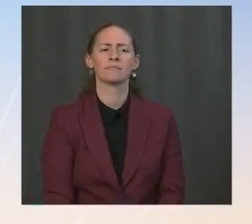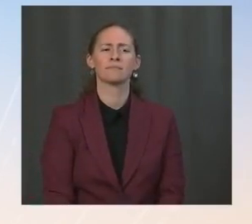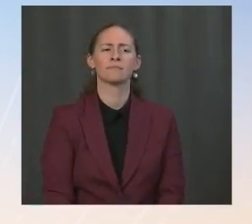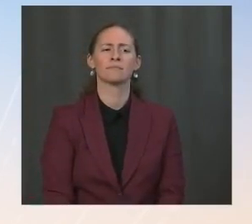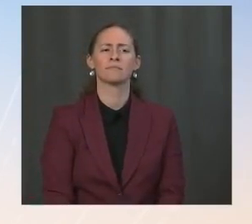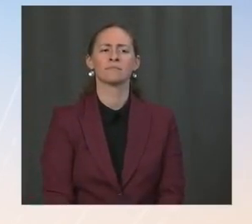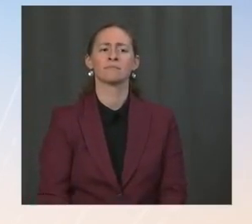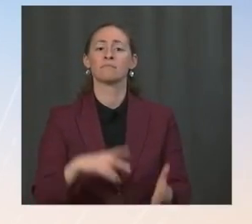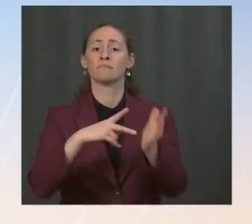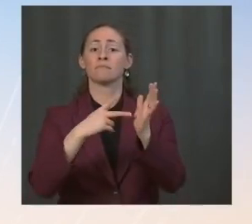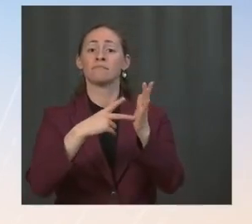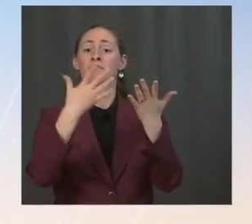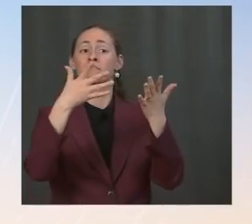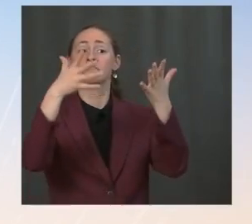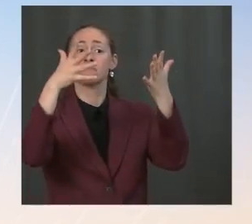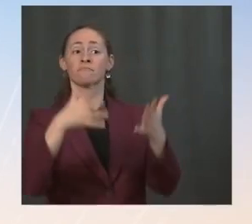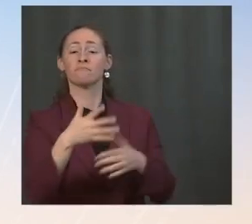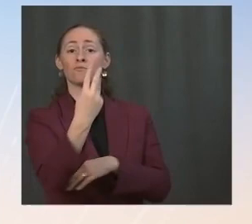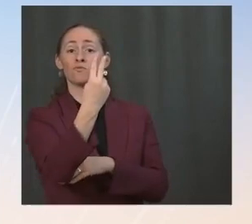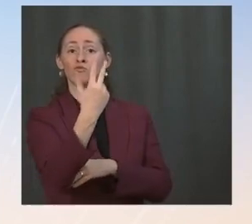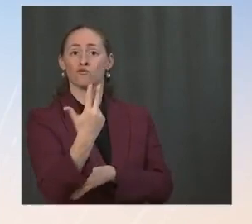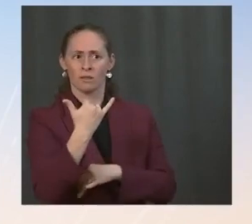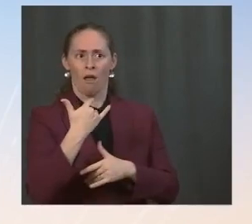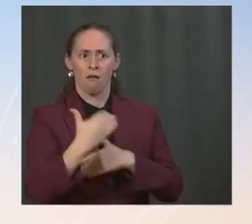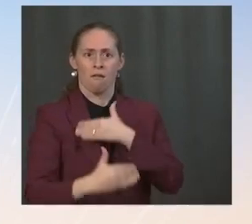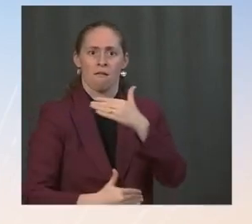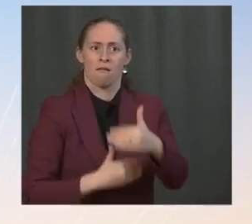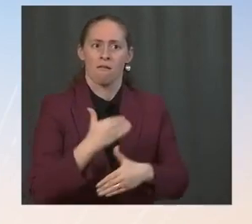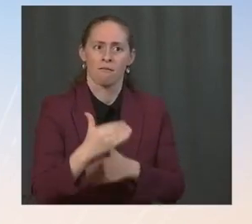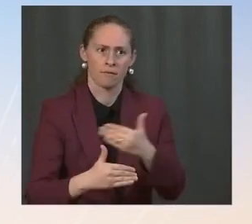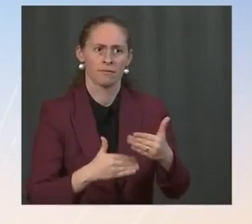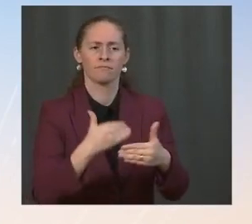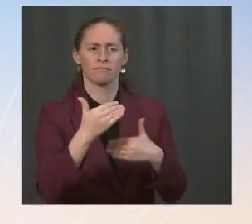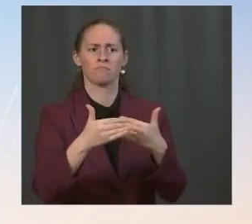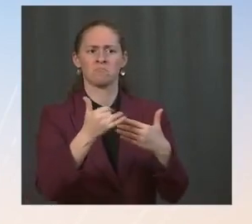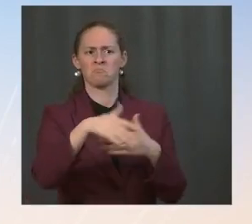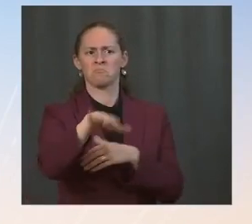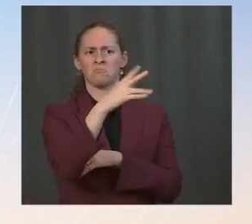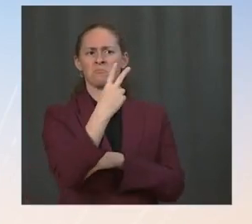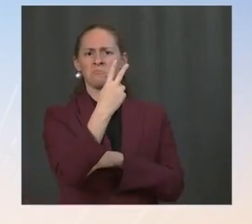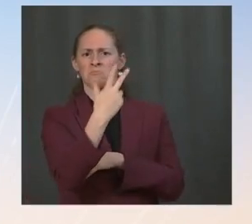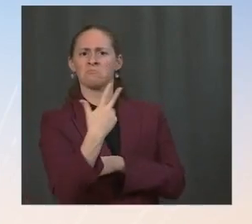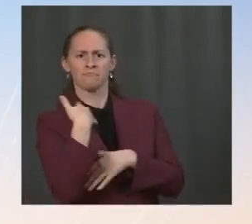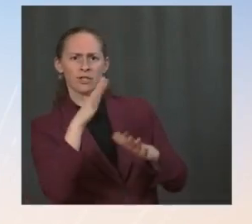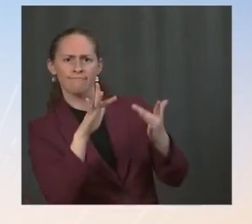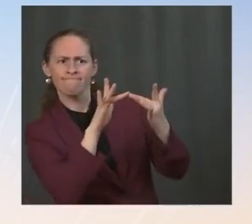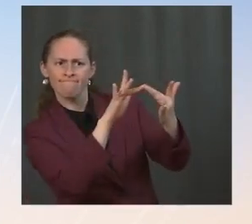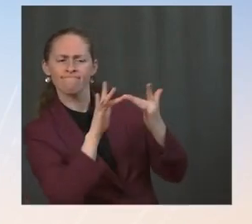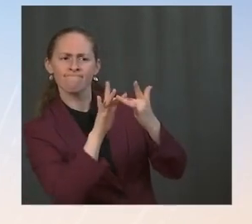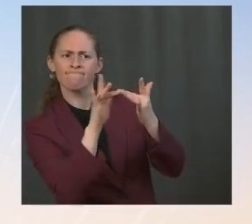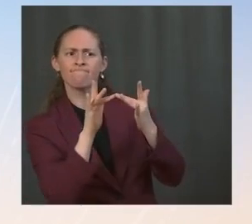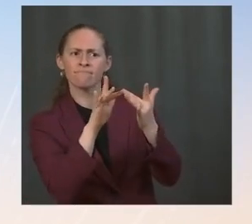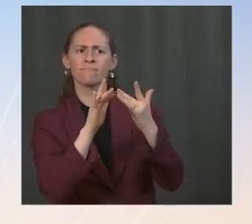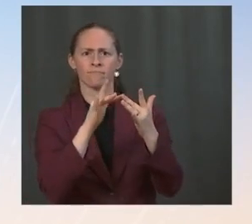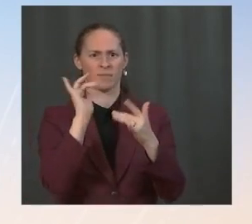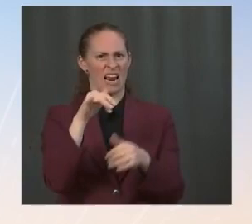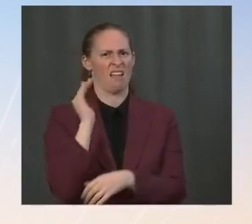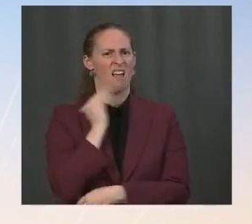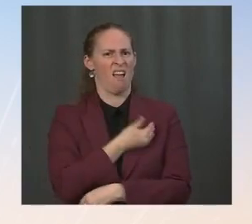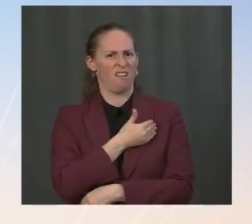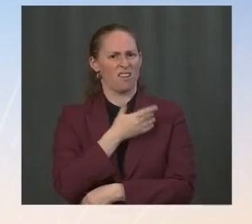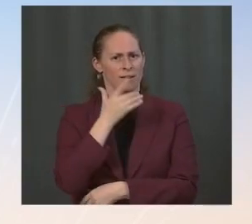to leave, and we are in touch with. That is what we are working through and what we are focused on every single day. And so just to be clear, you're saying that